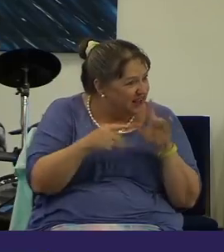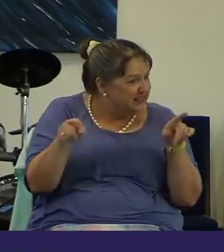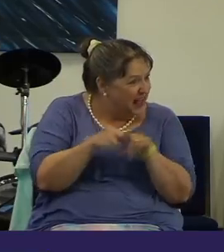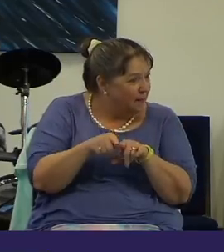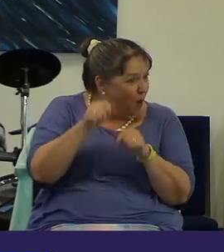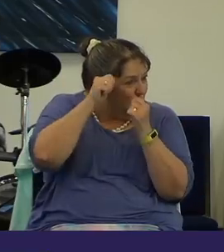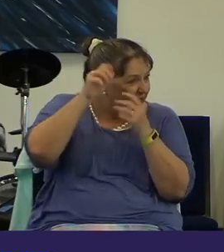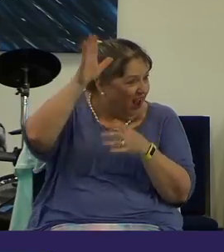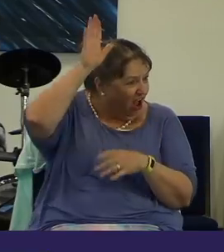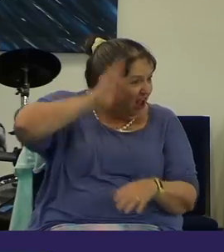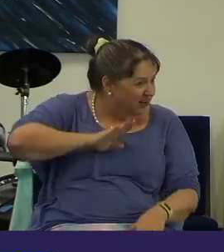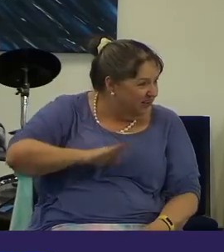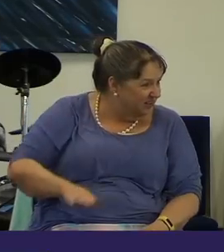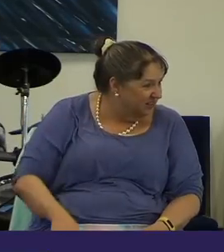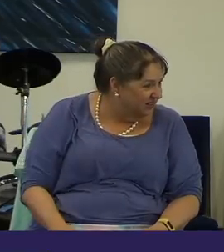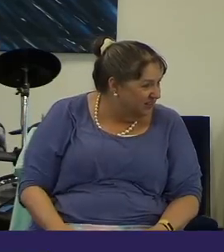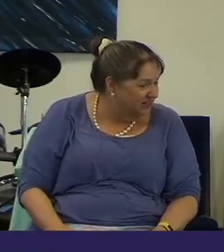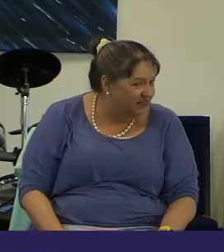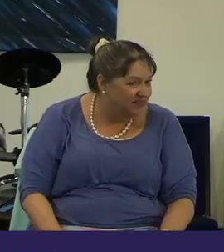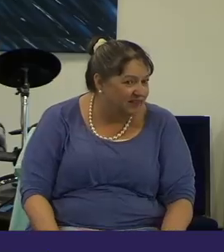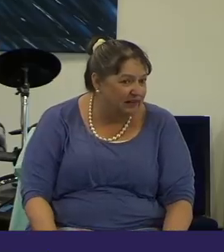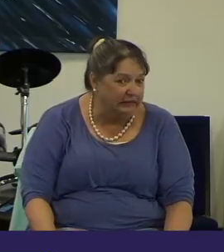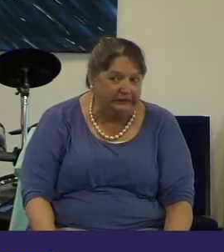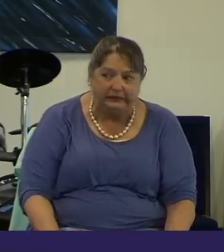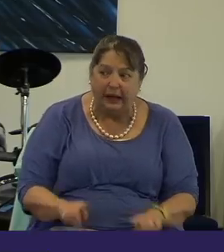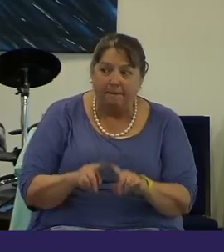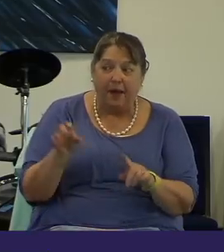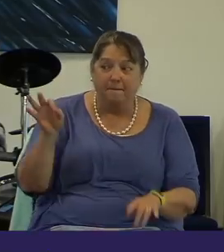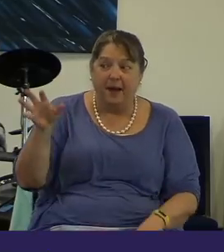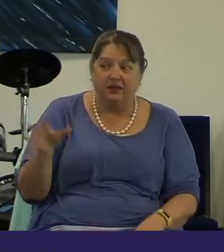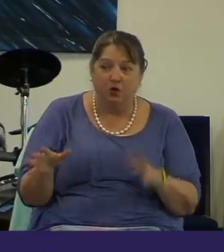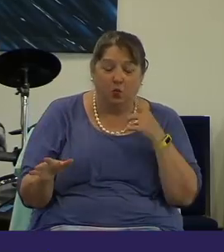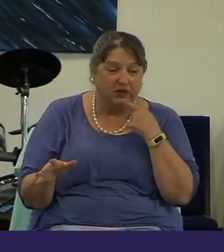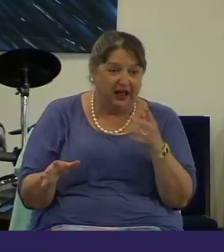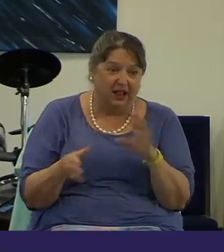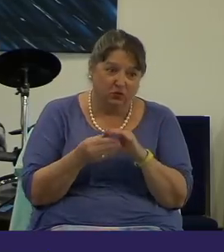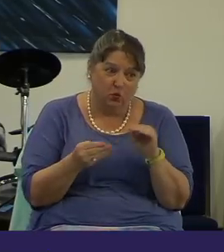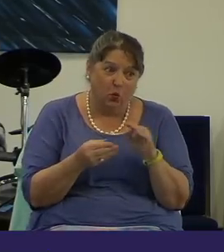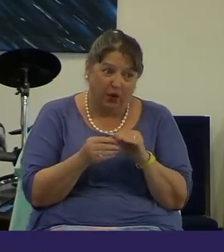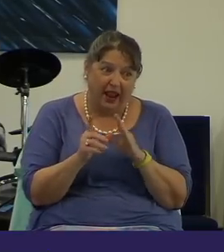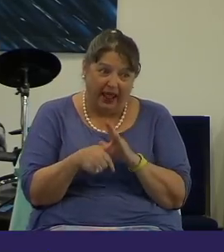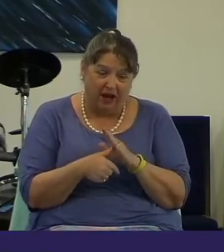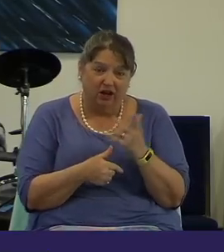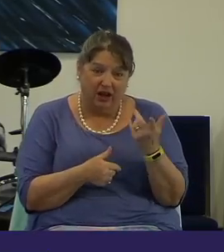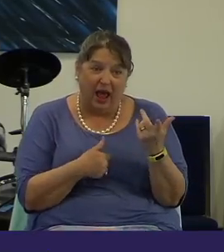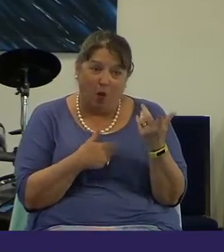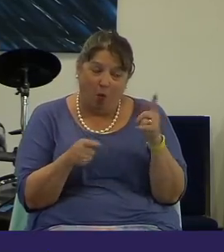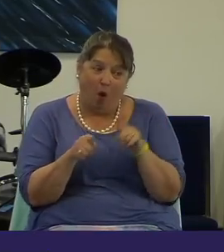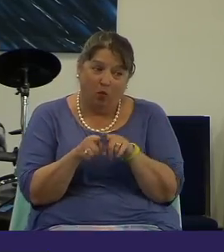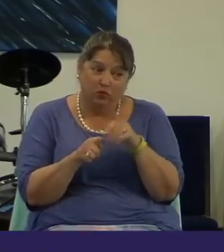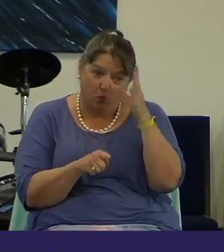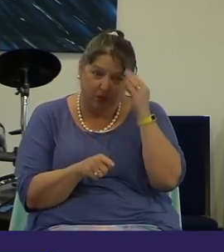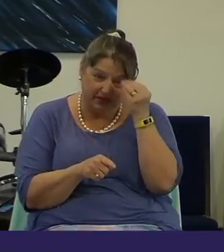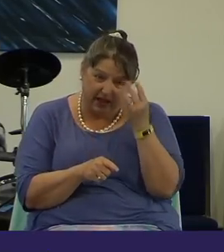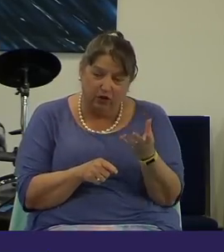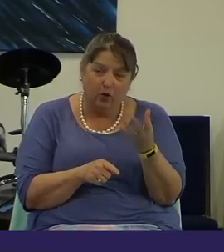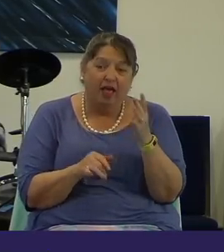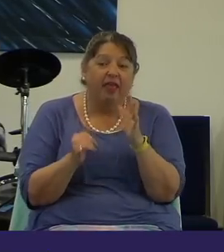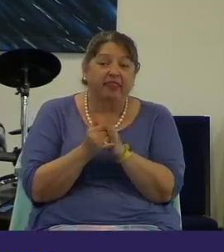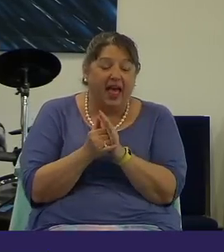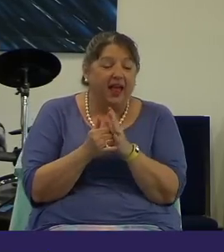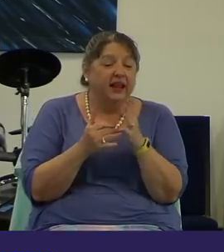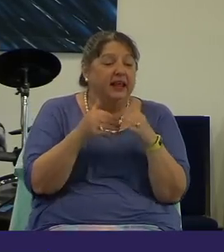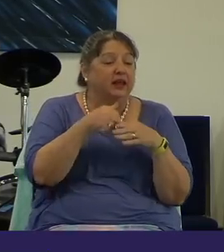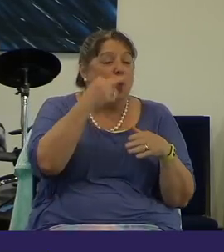Pretty tough, eh? But the pastor's going to tell you a story today, which I'm also going to tell you, that